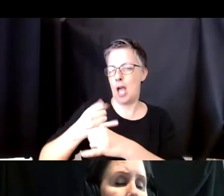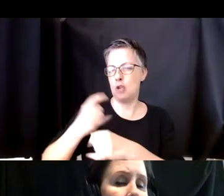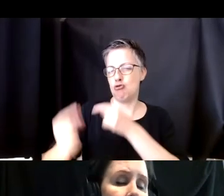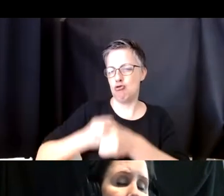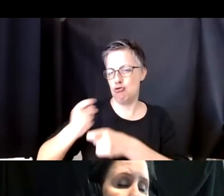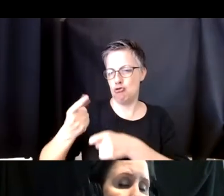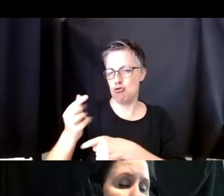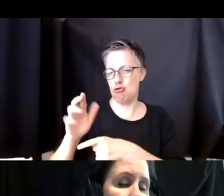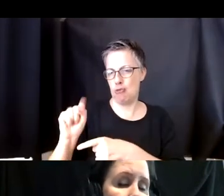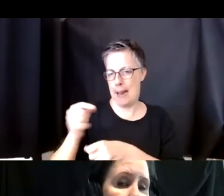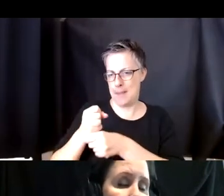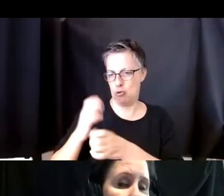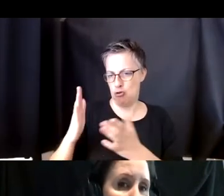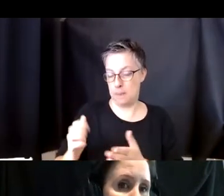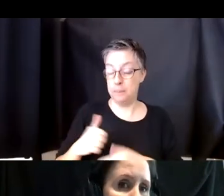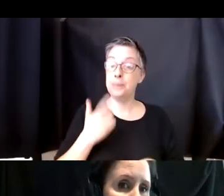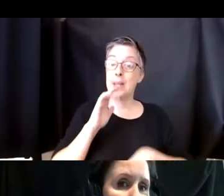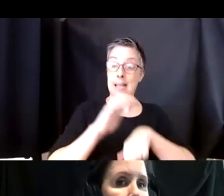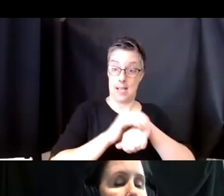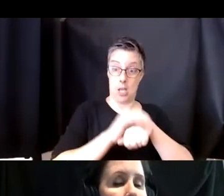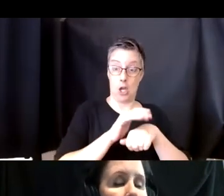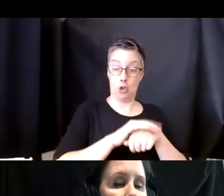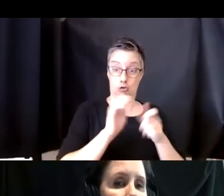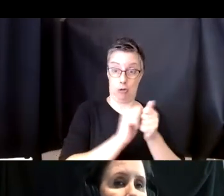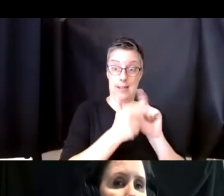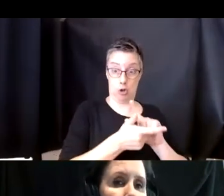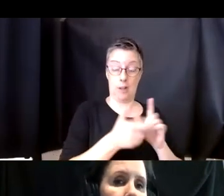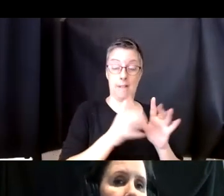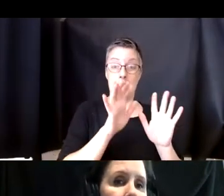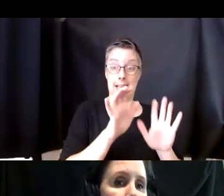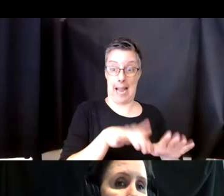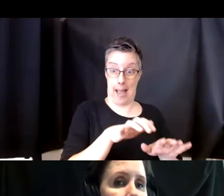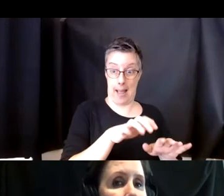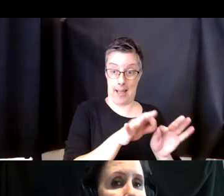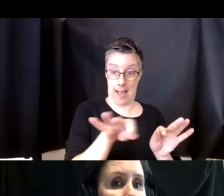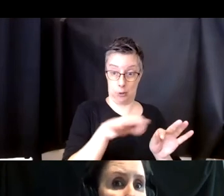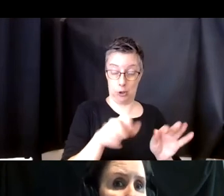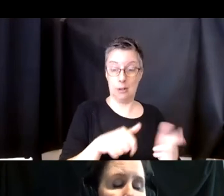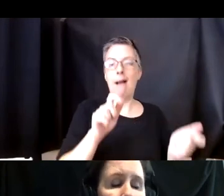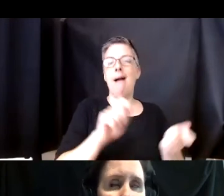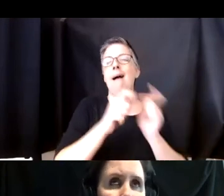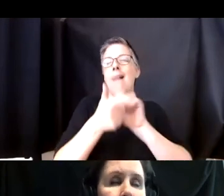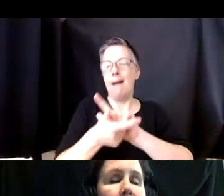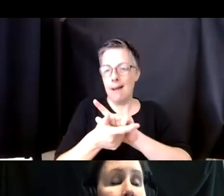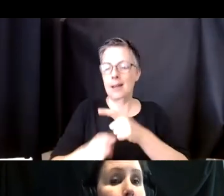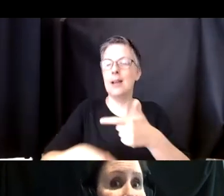the English translation of the caption note and had it available in French, Indonesian,